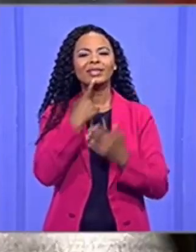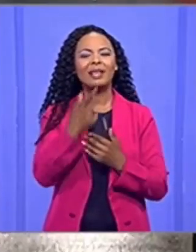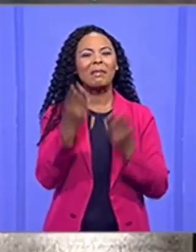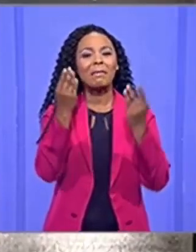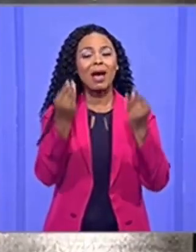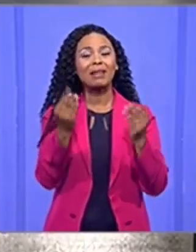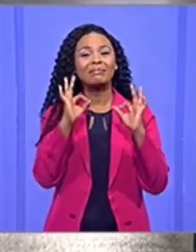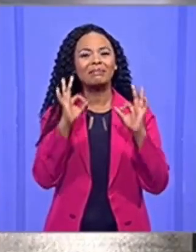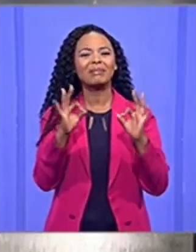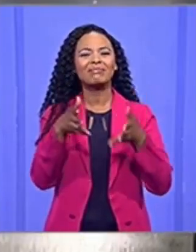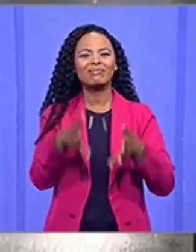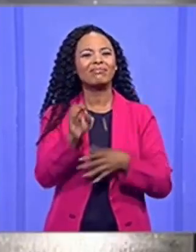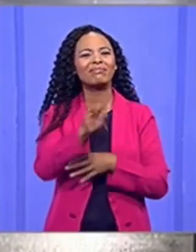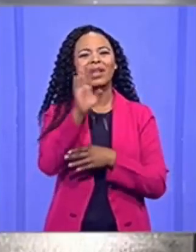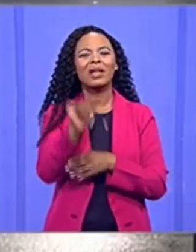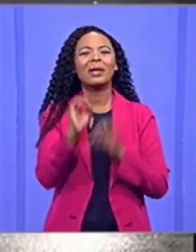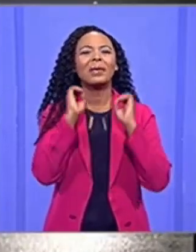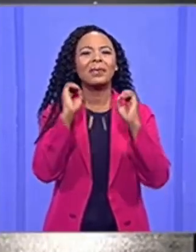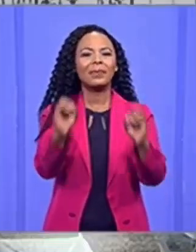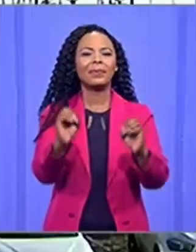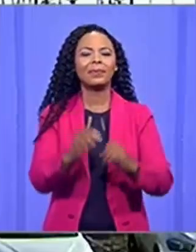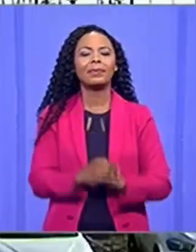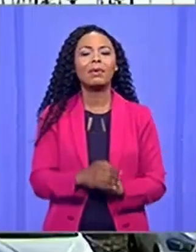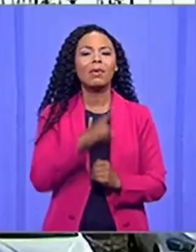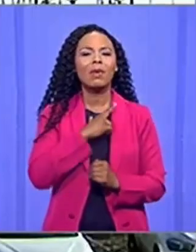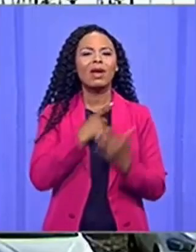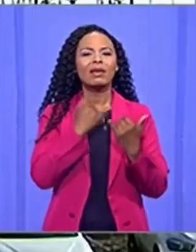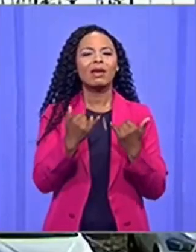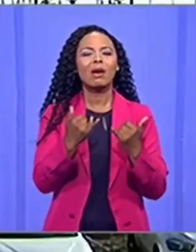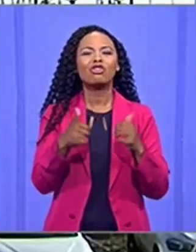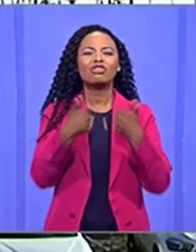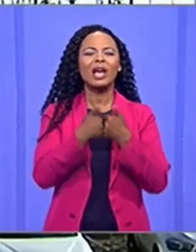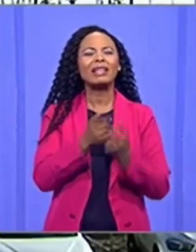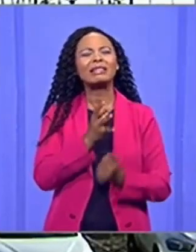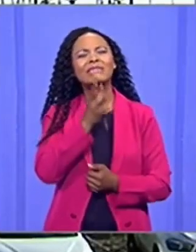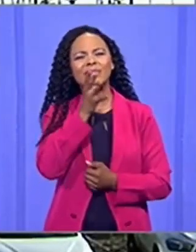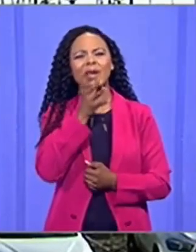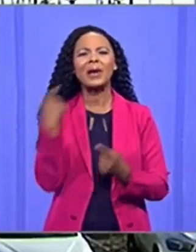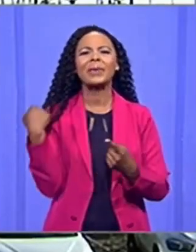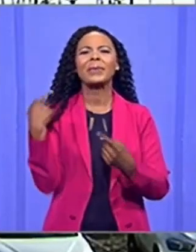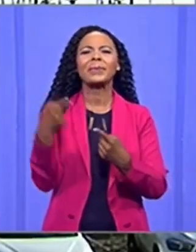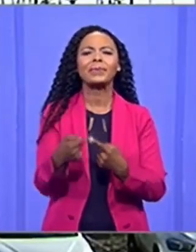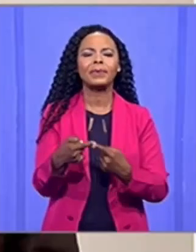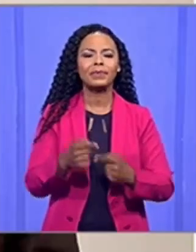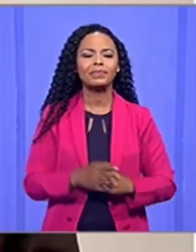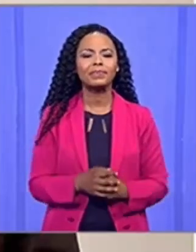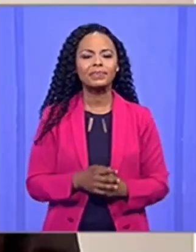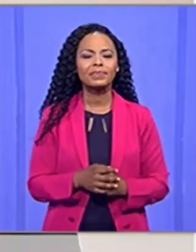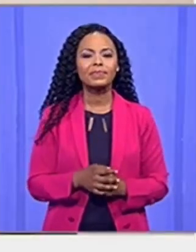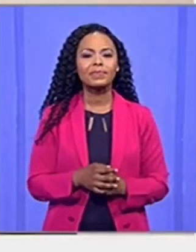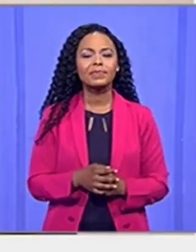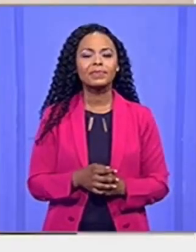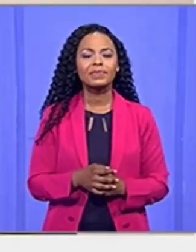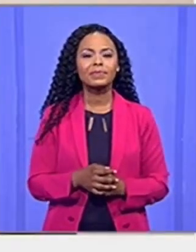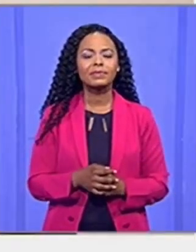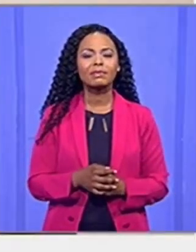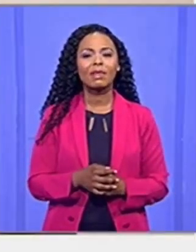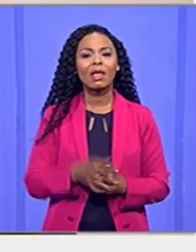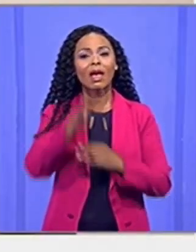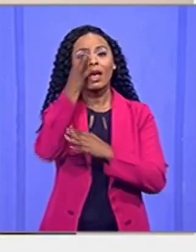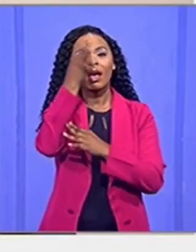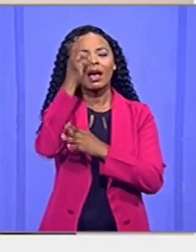maemong a itumedisang go bonala fa naga e fetile mo dikgwetlong di le dintsi. Government has collected